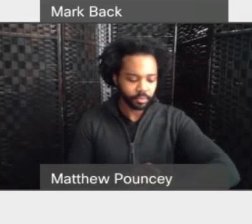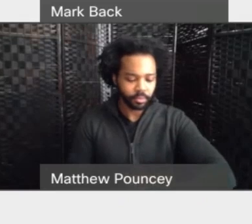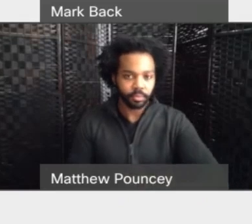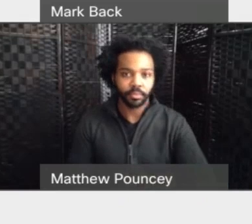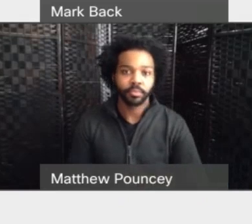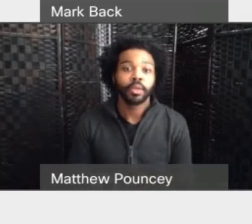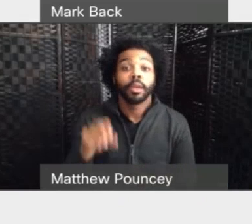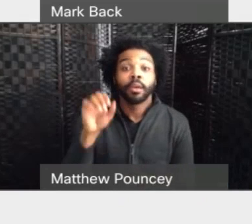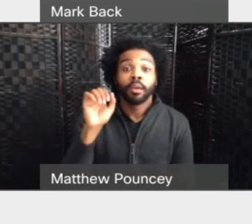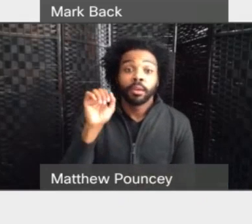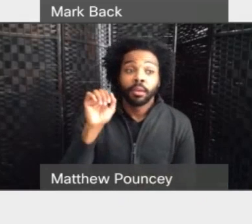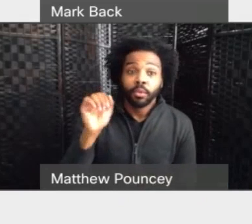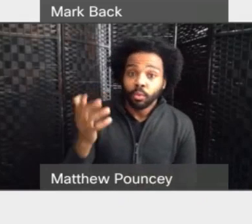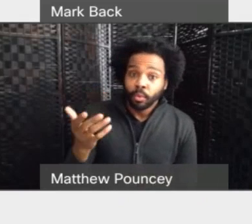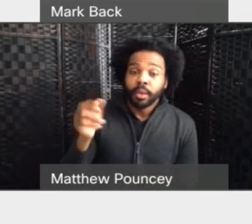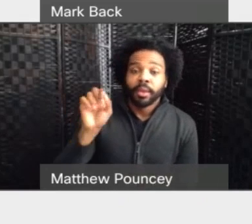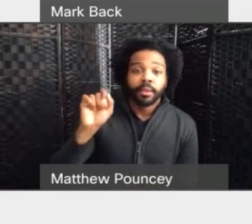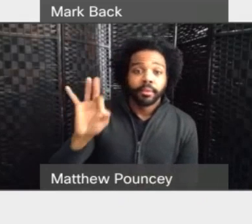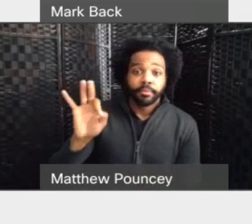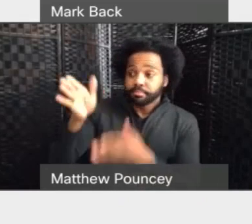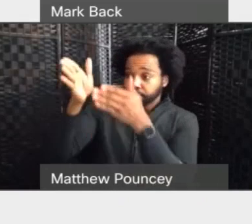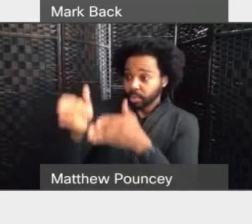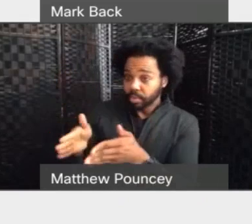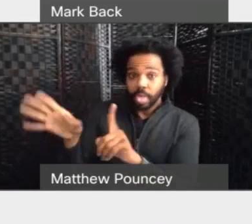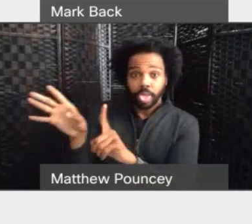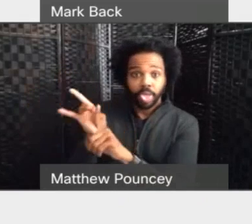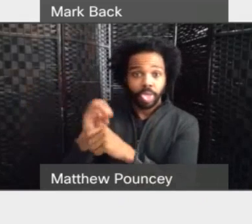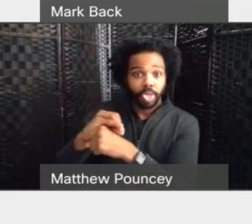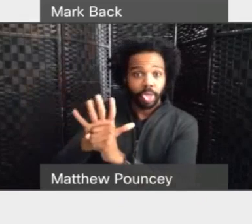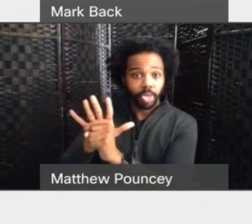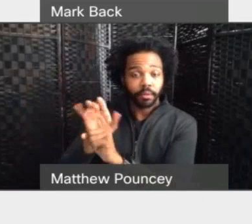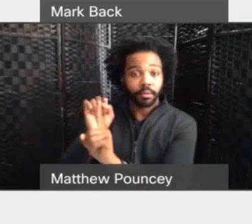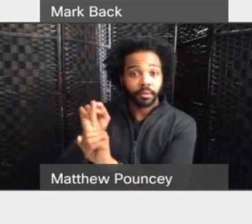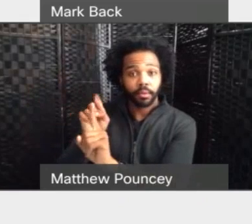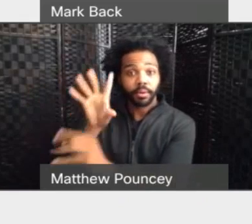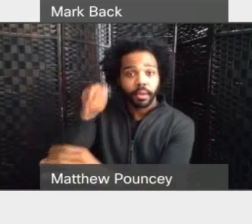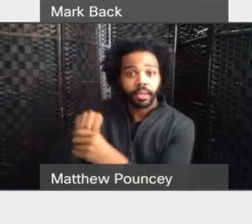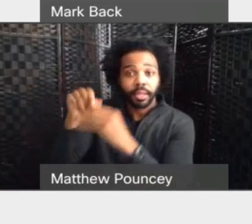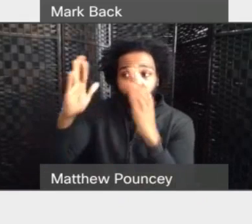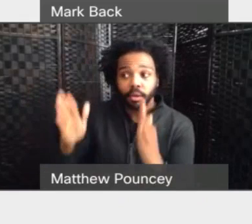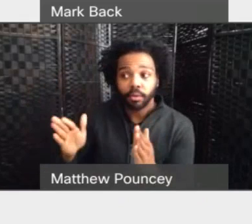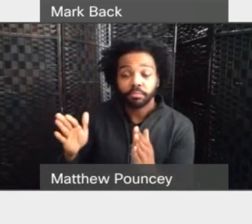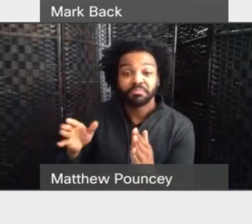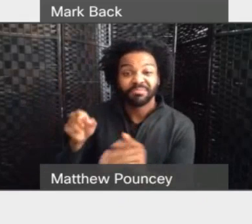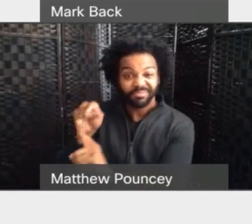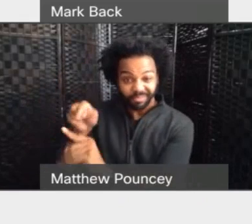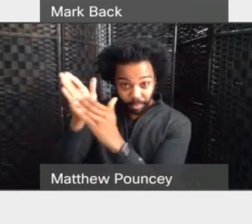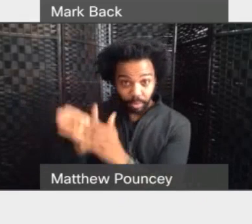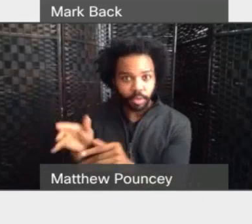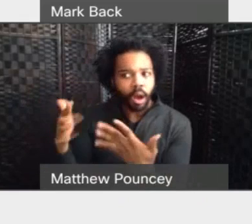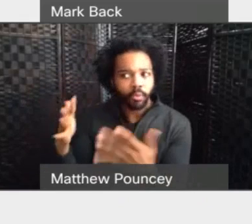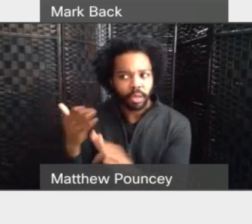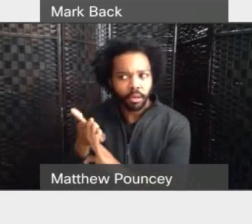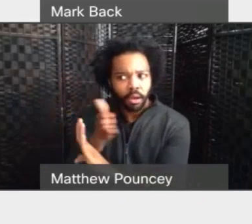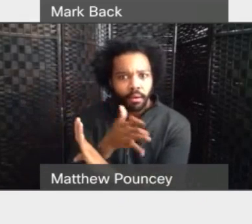So if a person tests positive in the home, is the person who has already had COVID-19 required to get